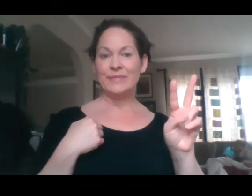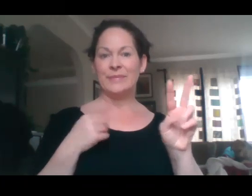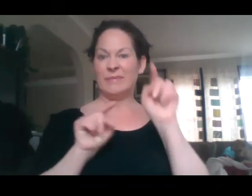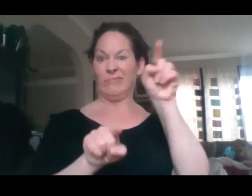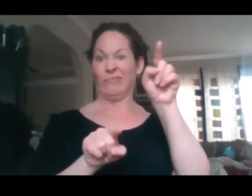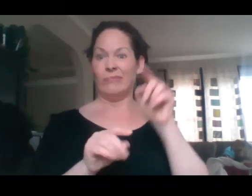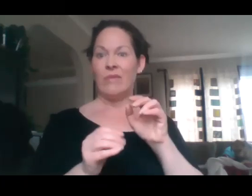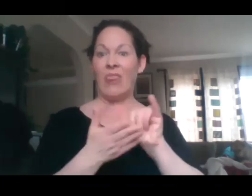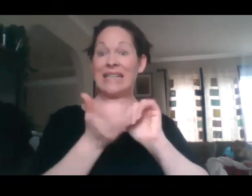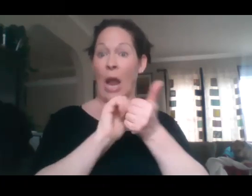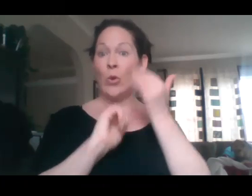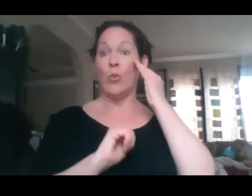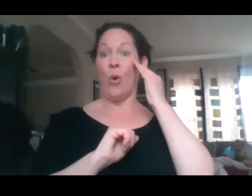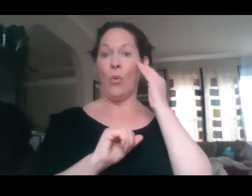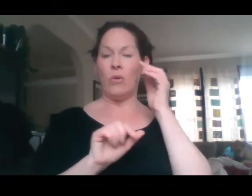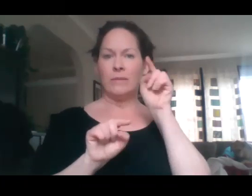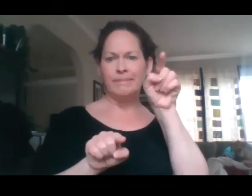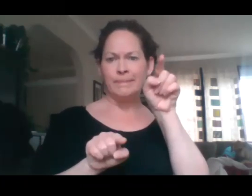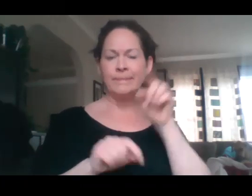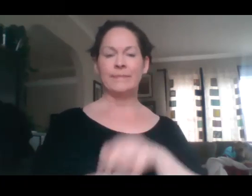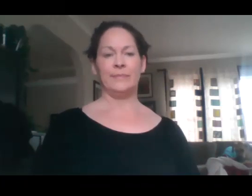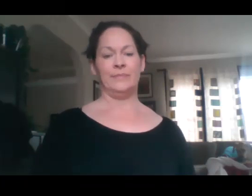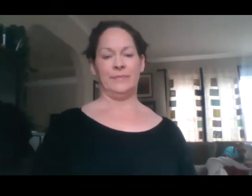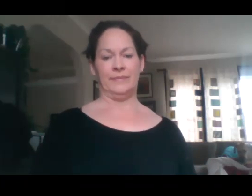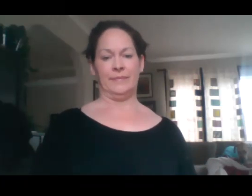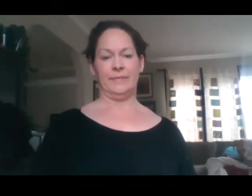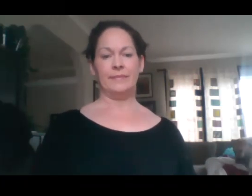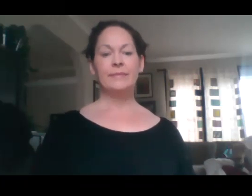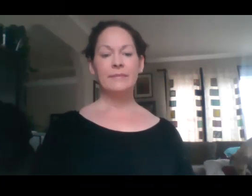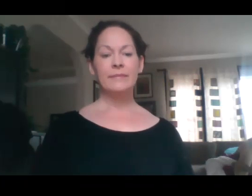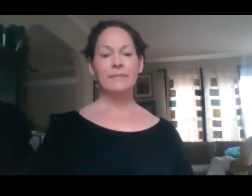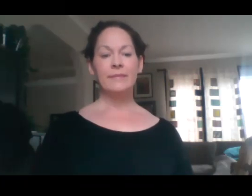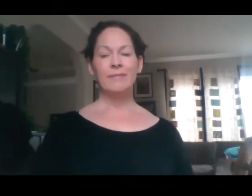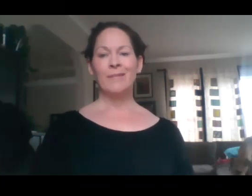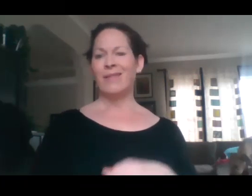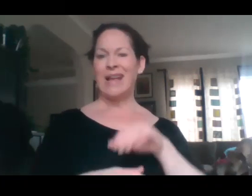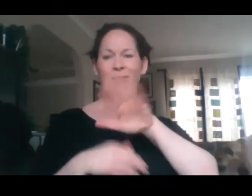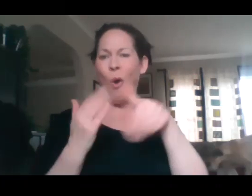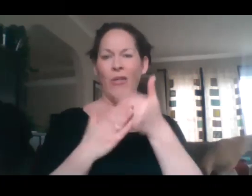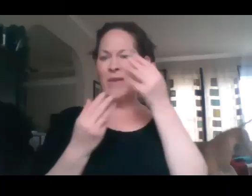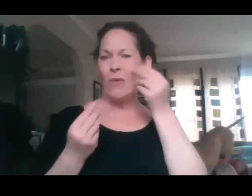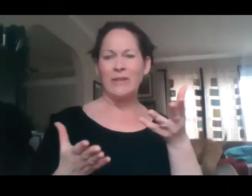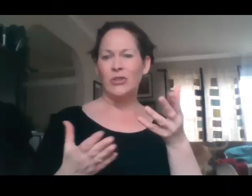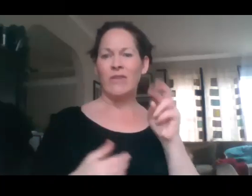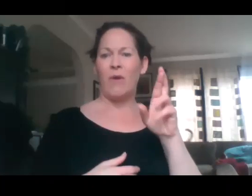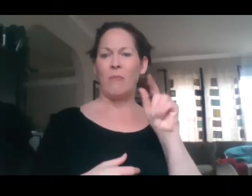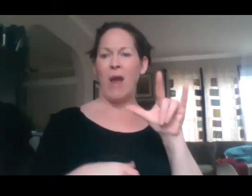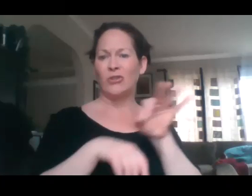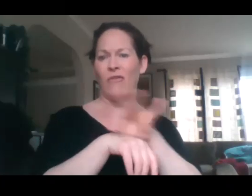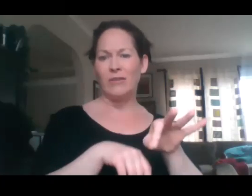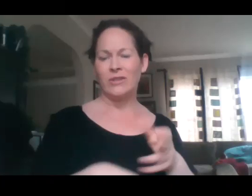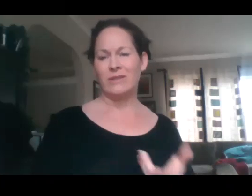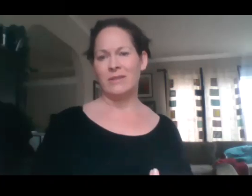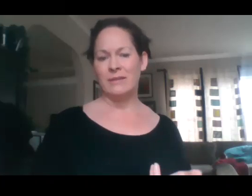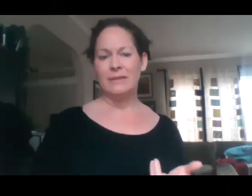Right? That's just looking at everything we got from rational functions. This is just, if we break this apart and think about